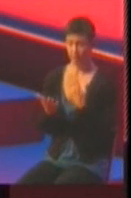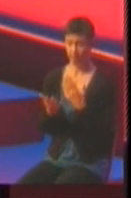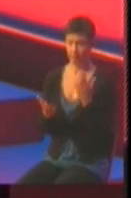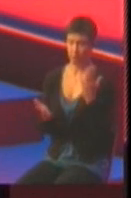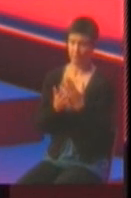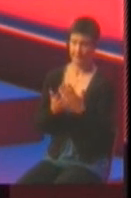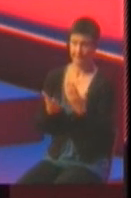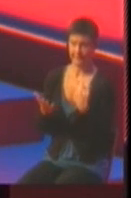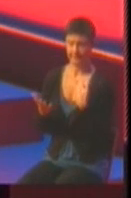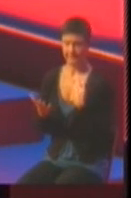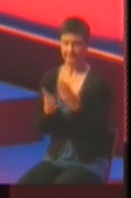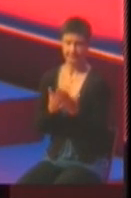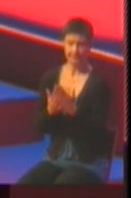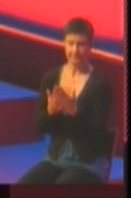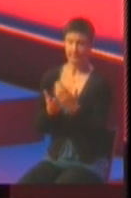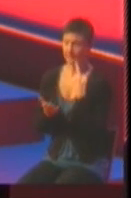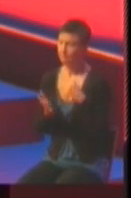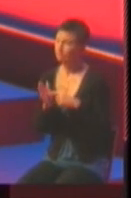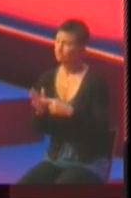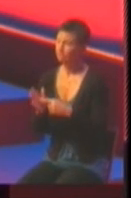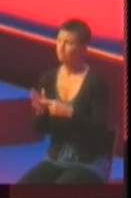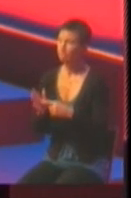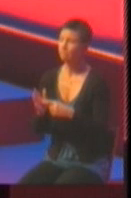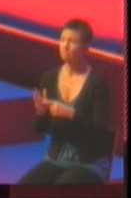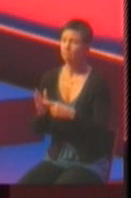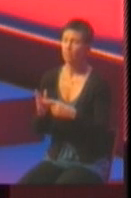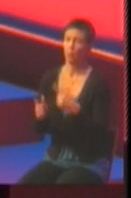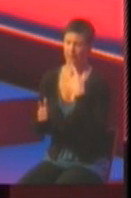tested, we hold firm.